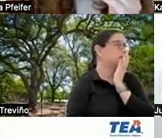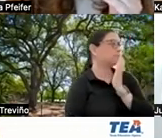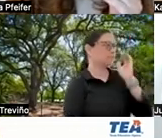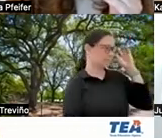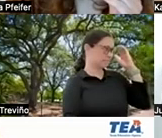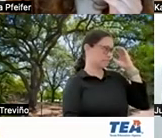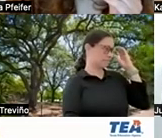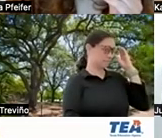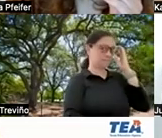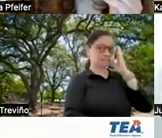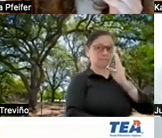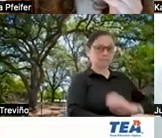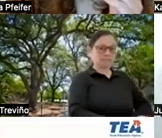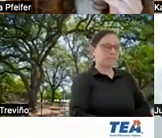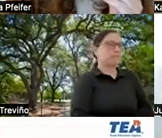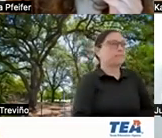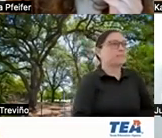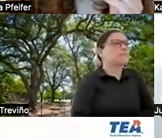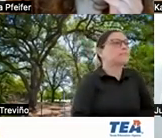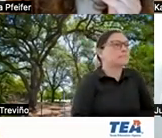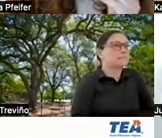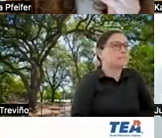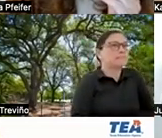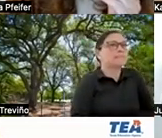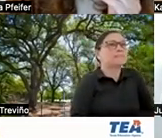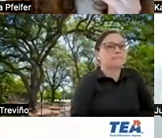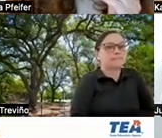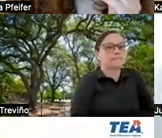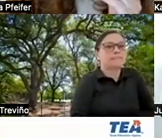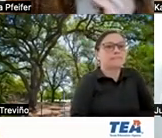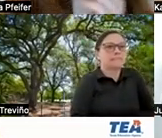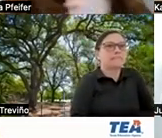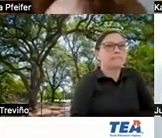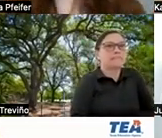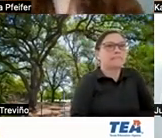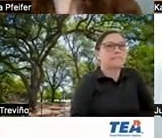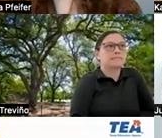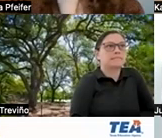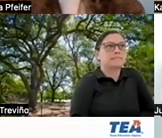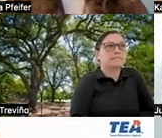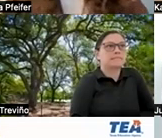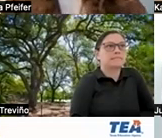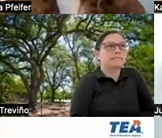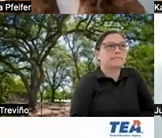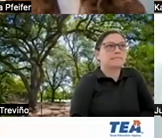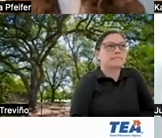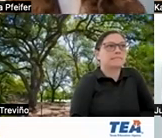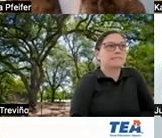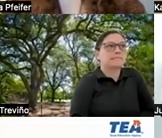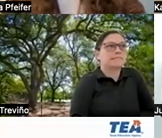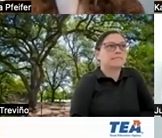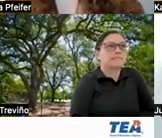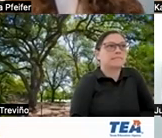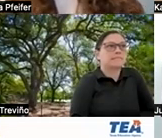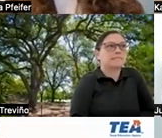kind of grounded in this perspective of what does a family need to take care of their children or to support their children's readiness